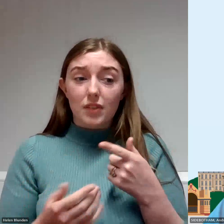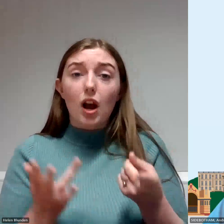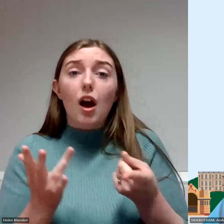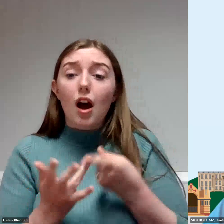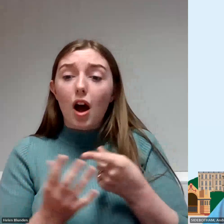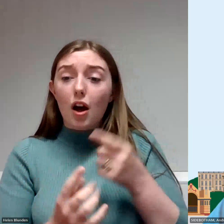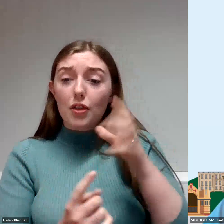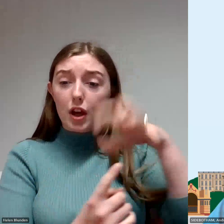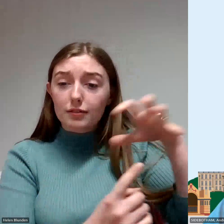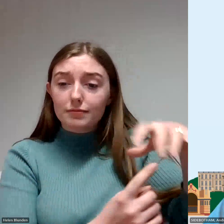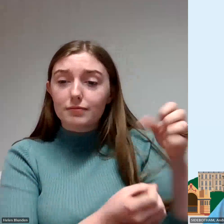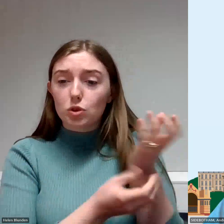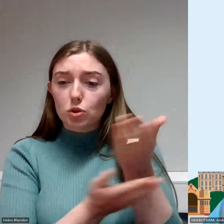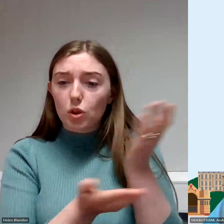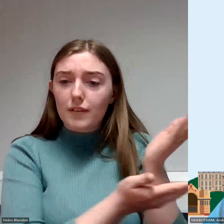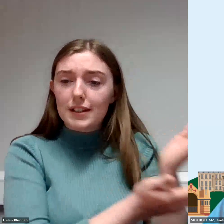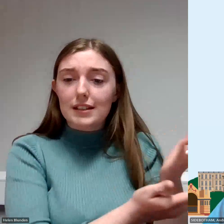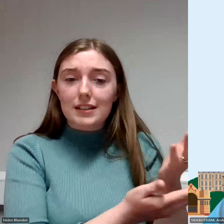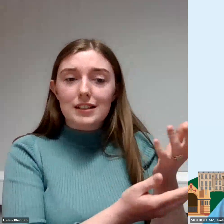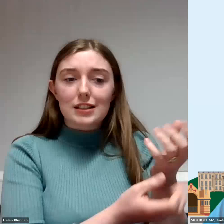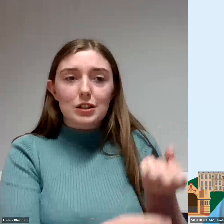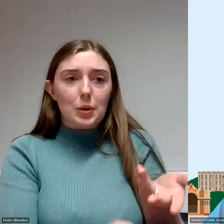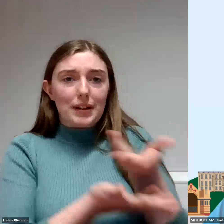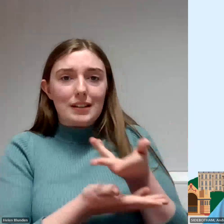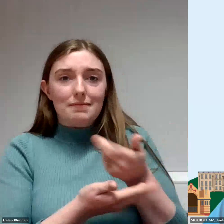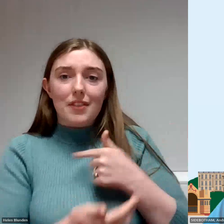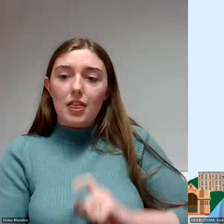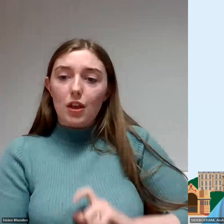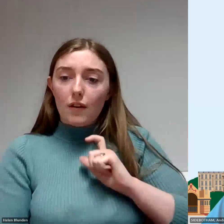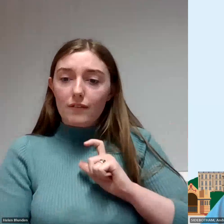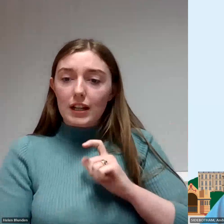get the support they would get from A&E?